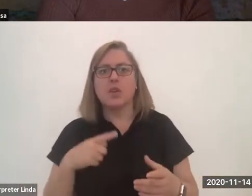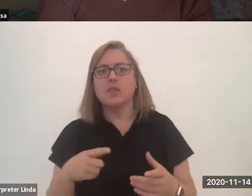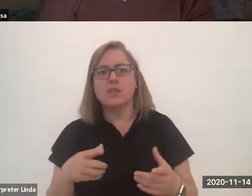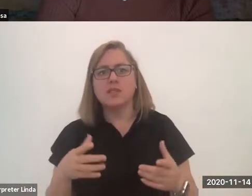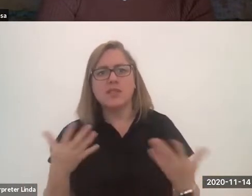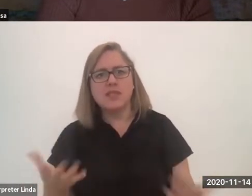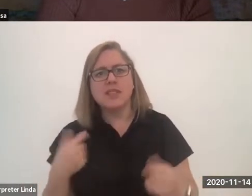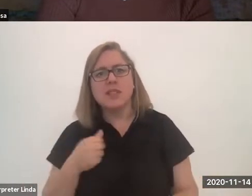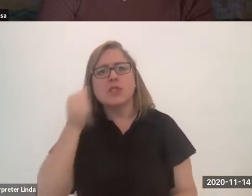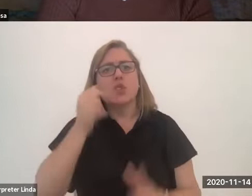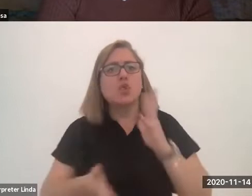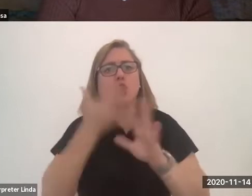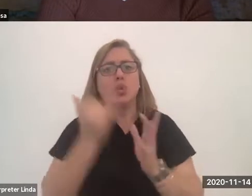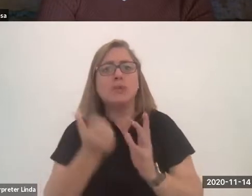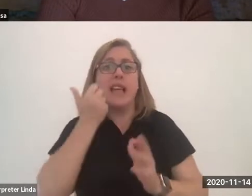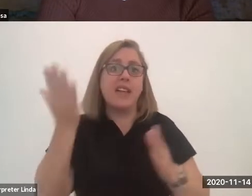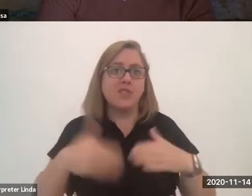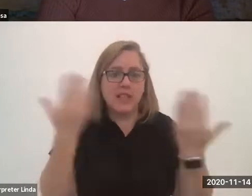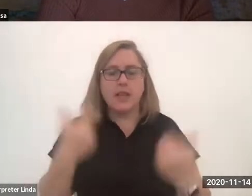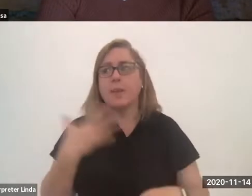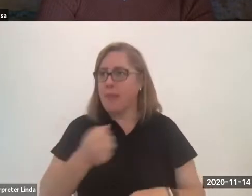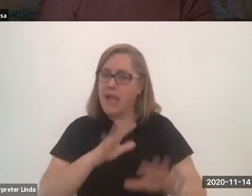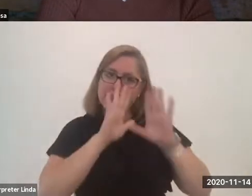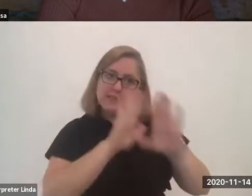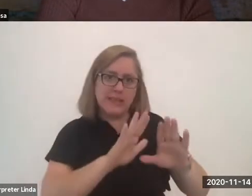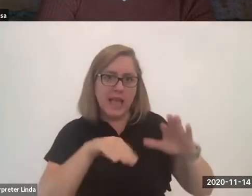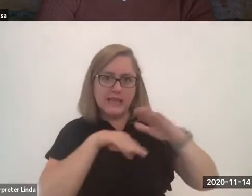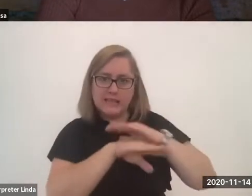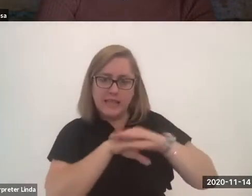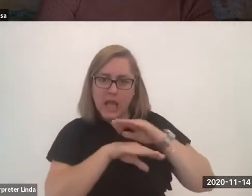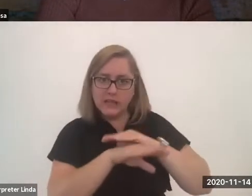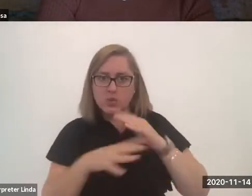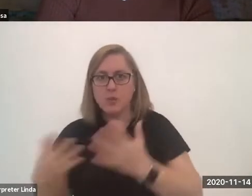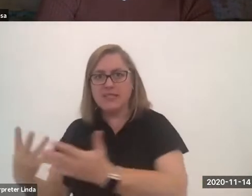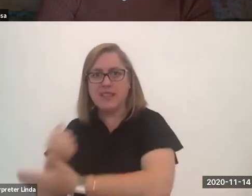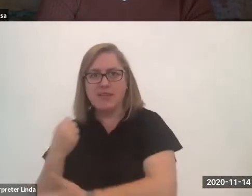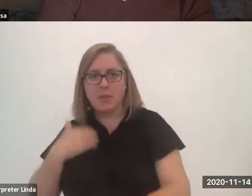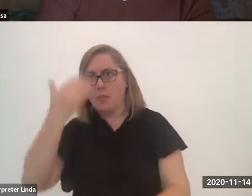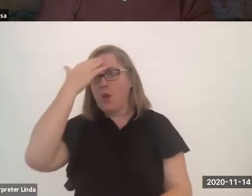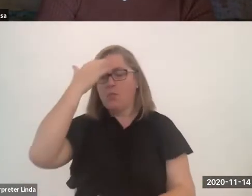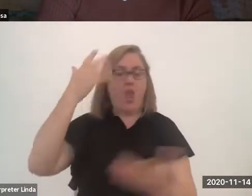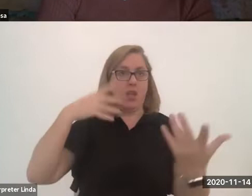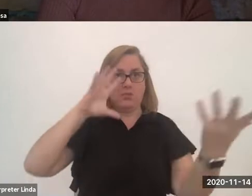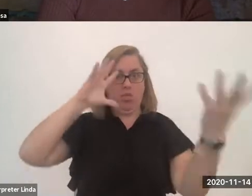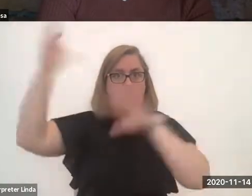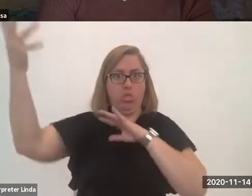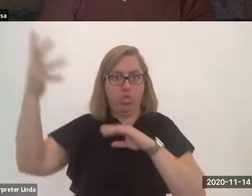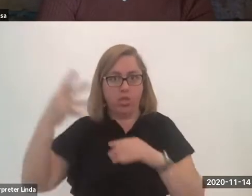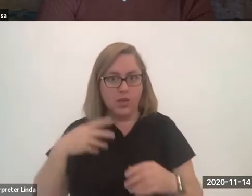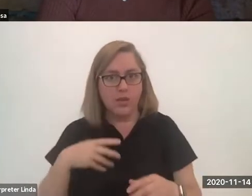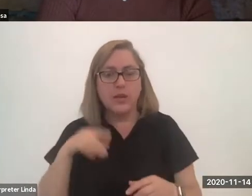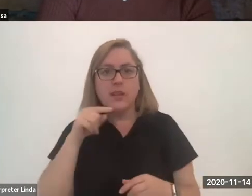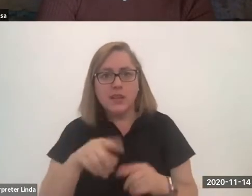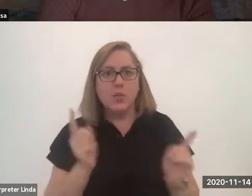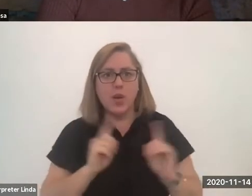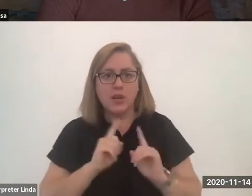the news was telling us every single day, like, you have to stay inside to be safe. And my brain just went haywire. Like, I've spent all